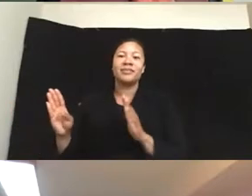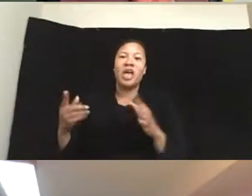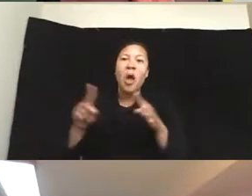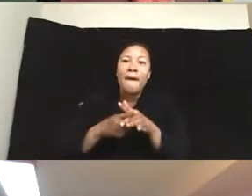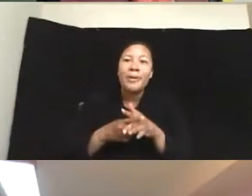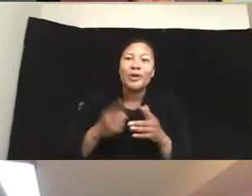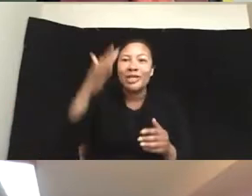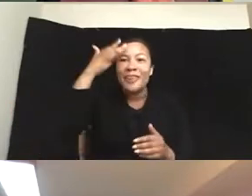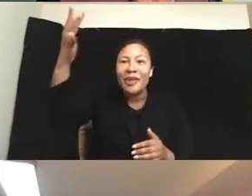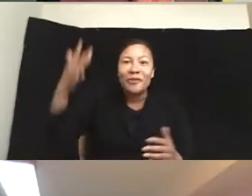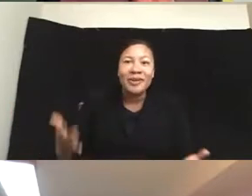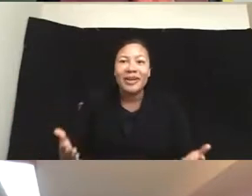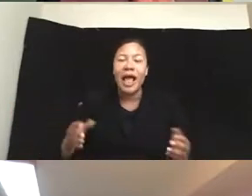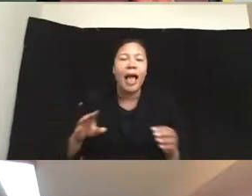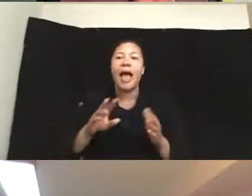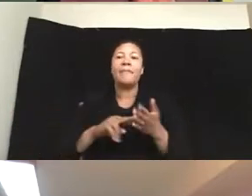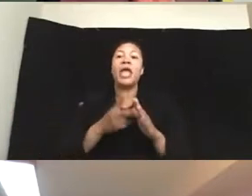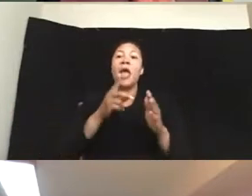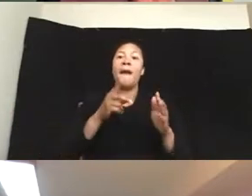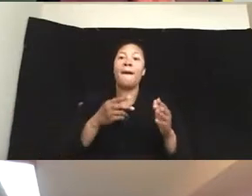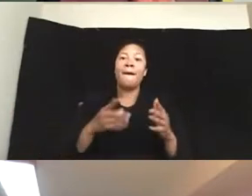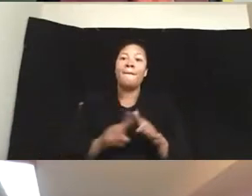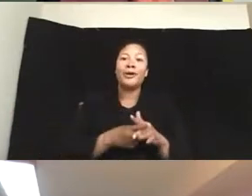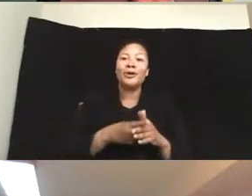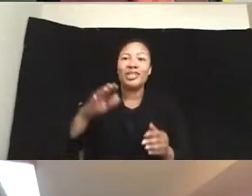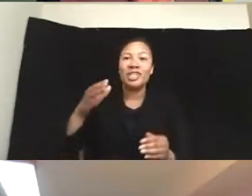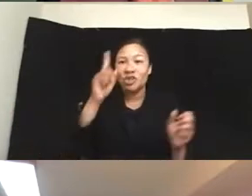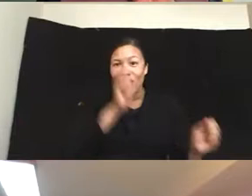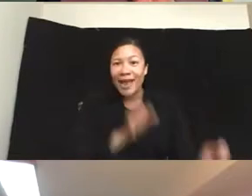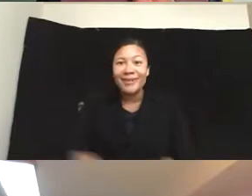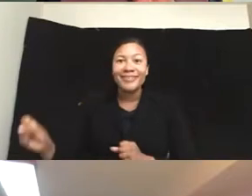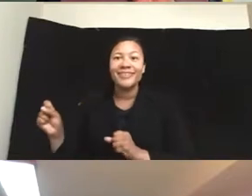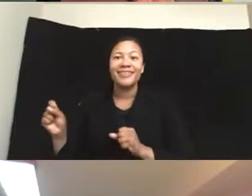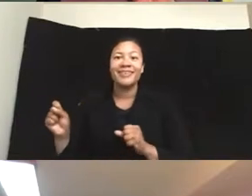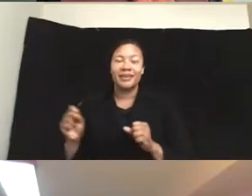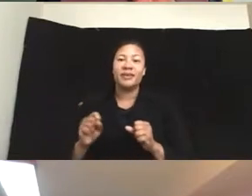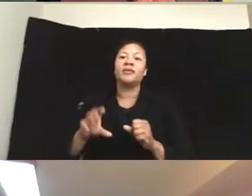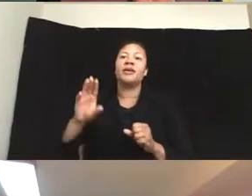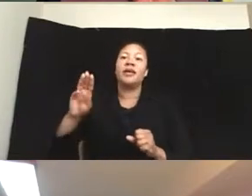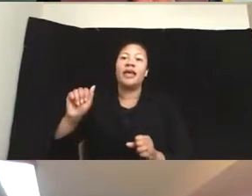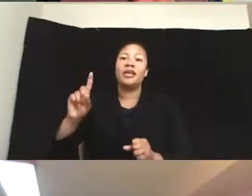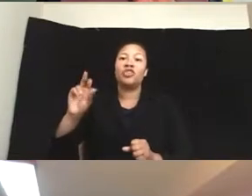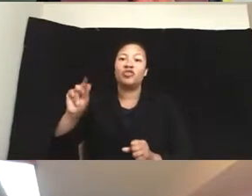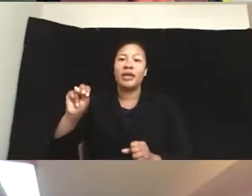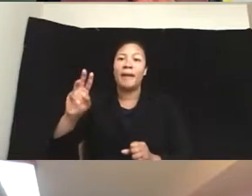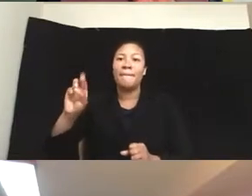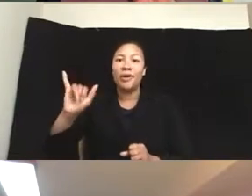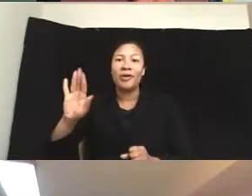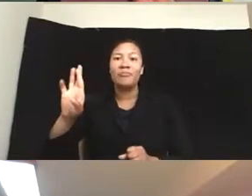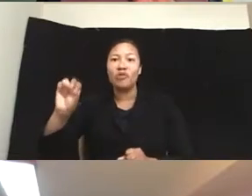out. Emergent strategy, shout out to Adrienne Marie Brown. But I mean, I think that we have